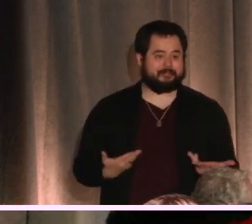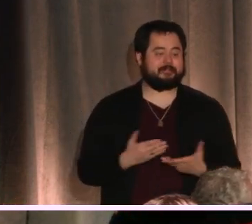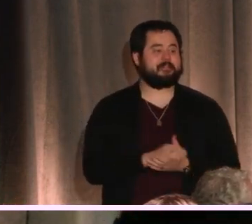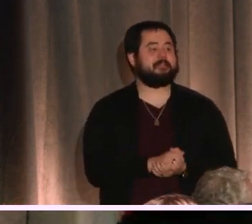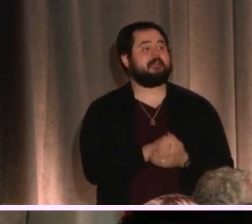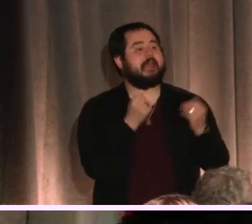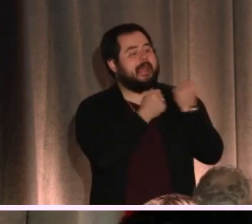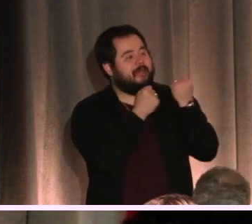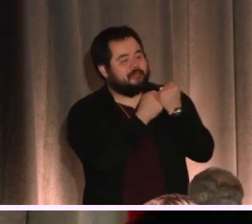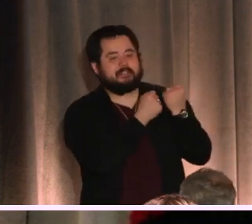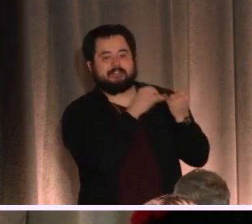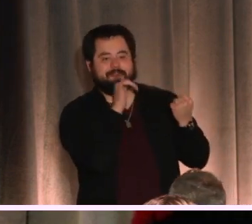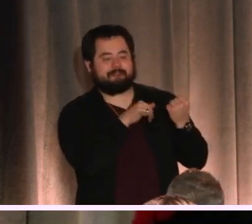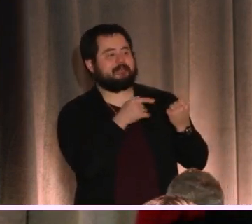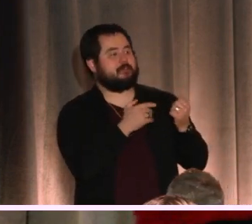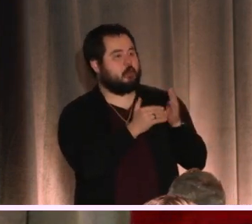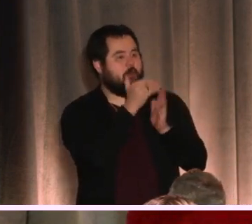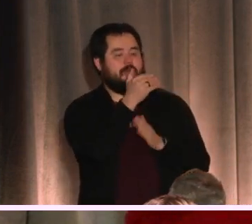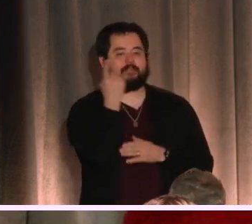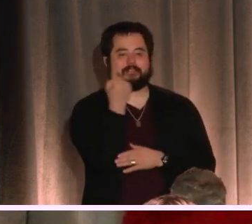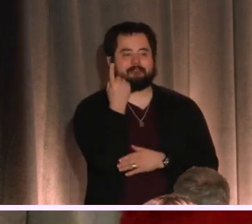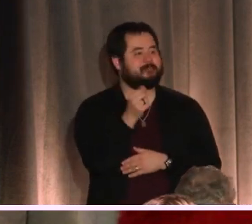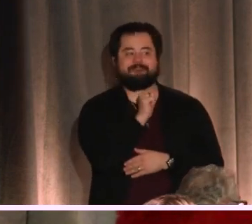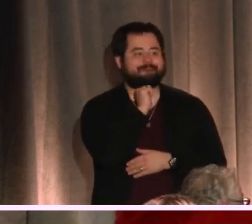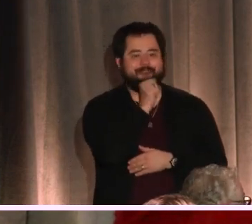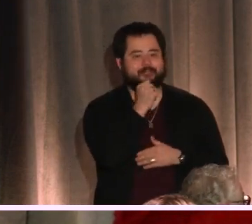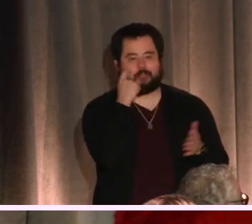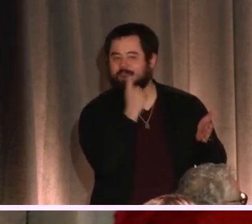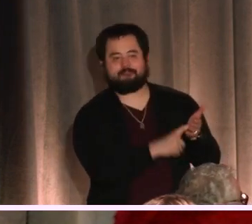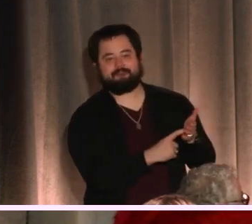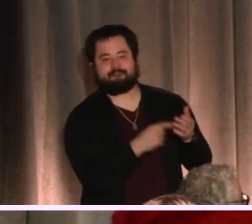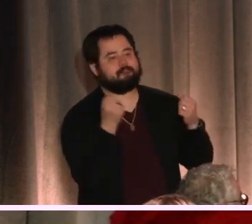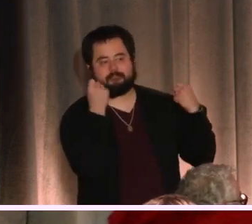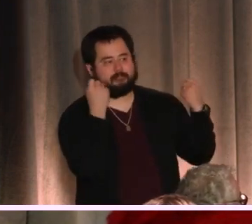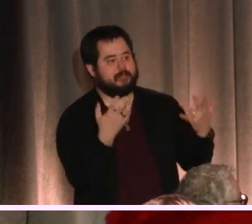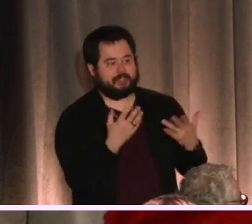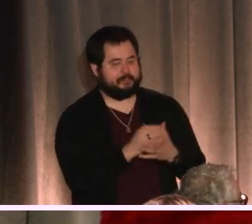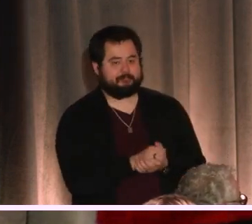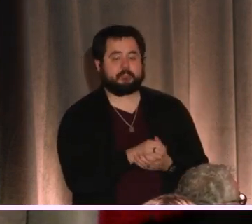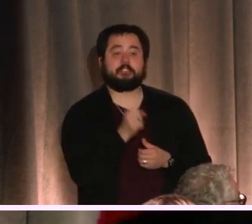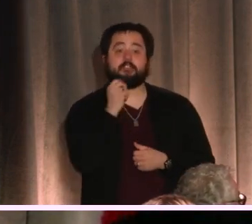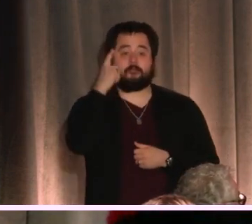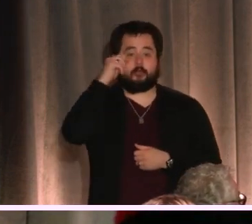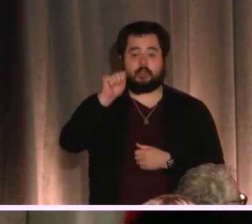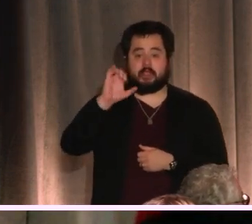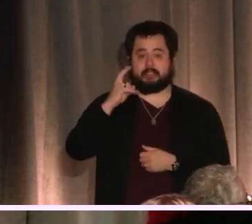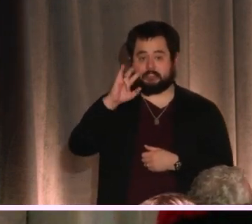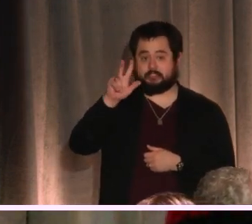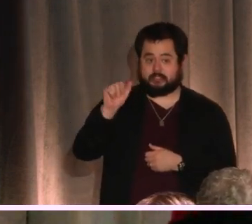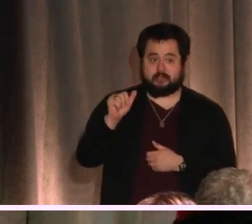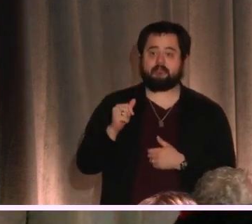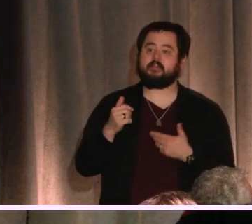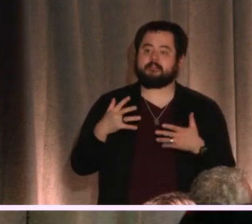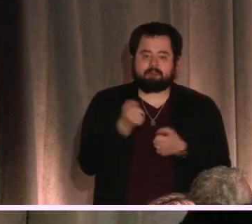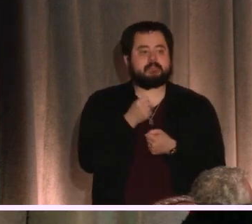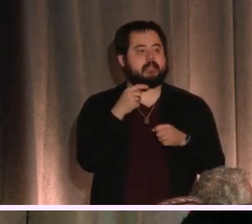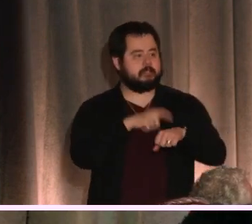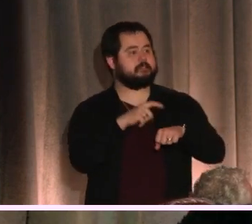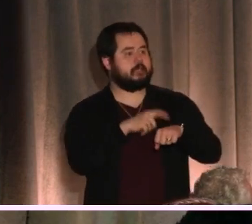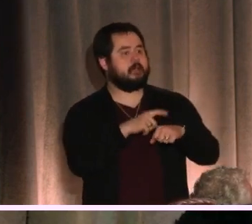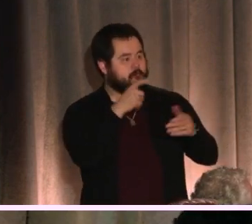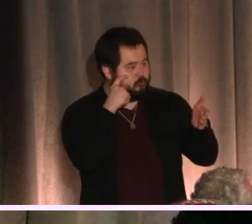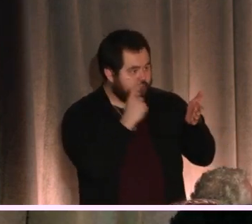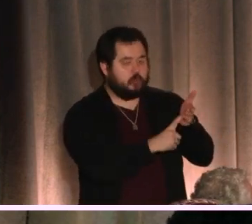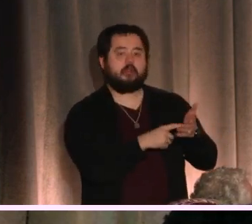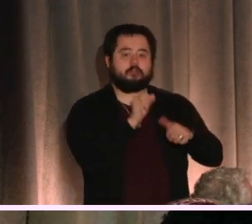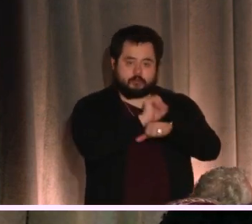Advocacy is often something that is unsung by many. So for Achieva to have taken the time to acknowledge the work that